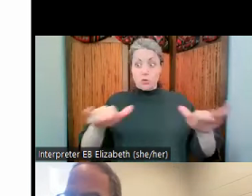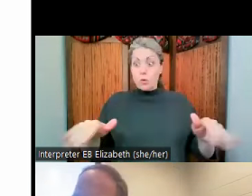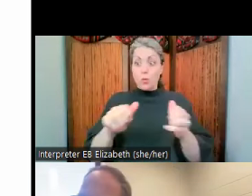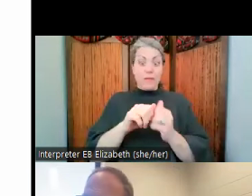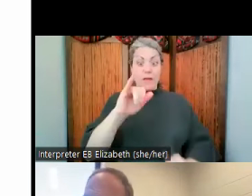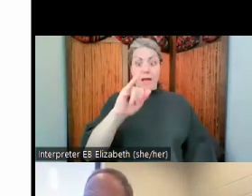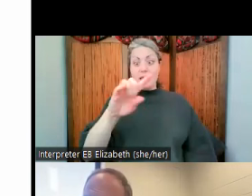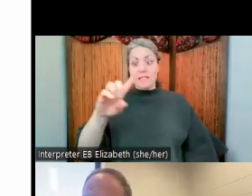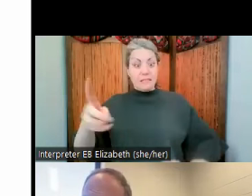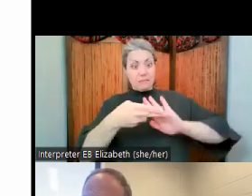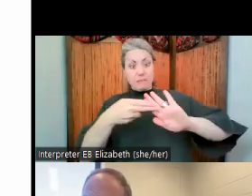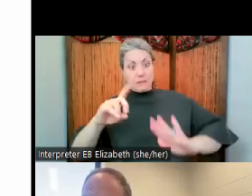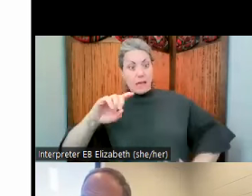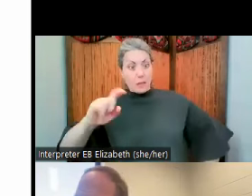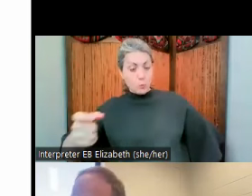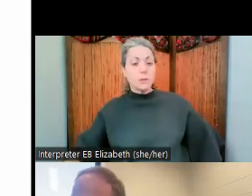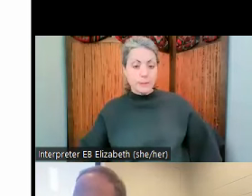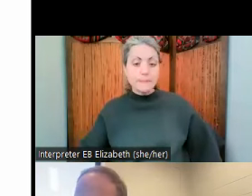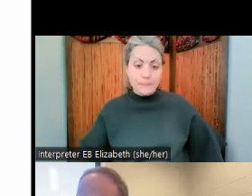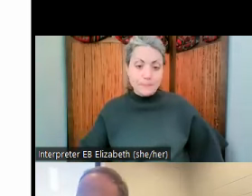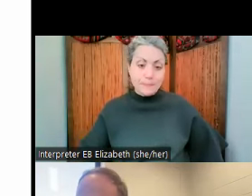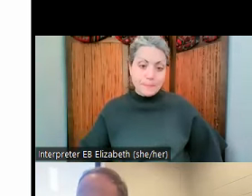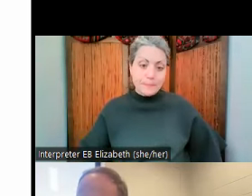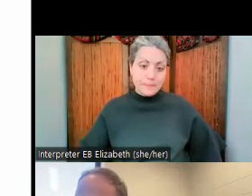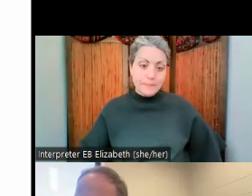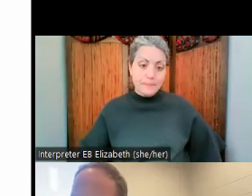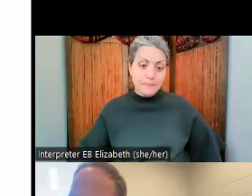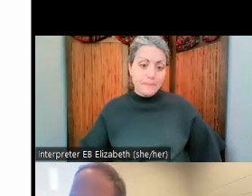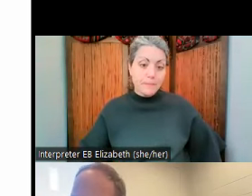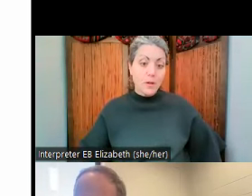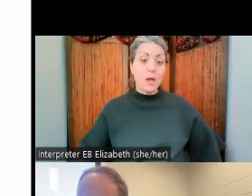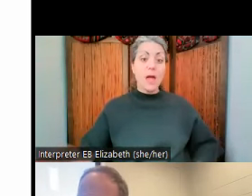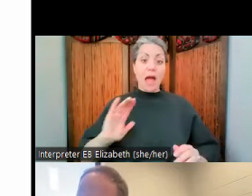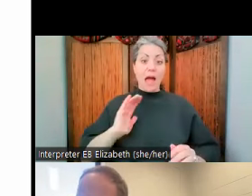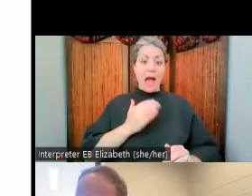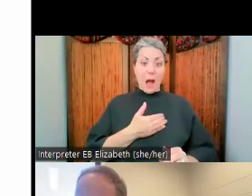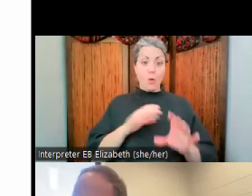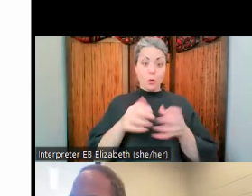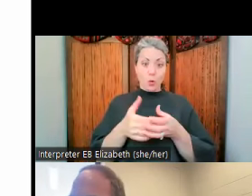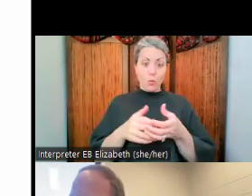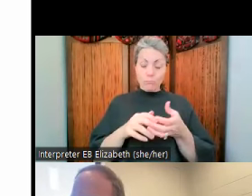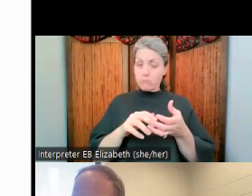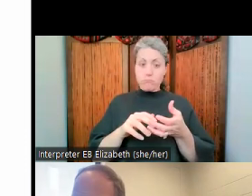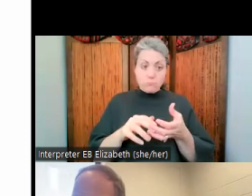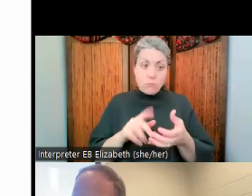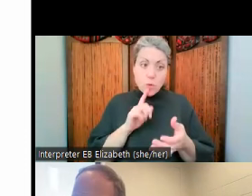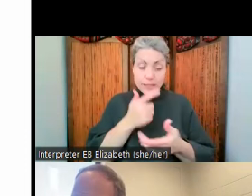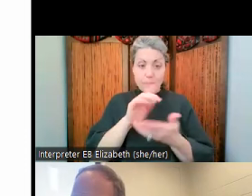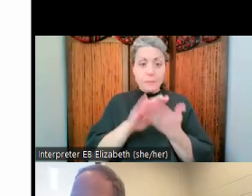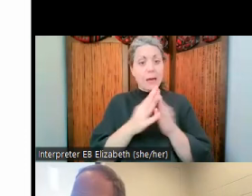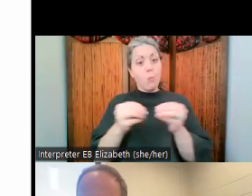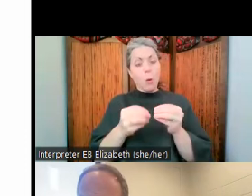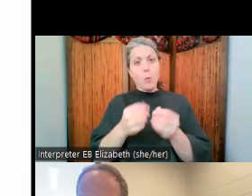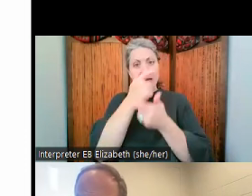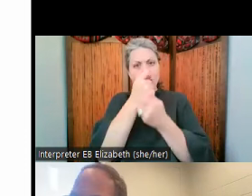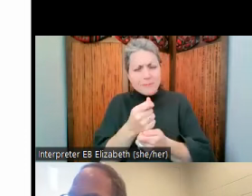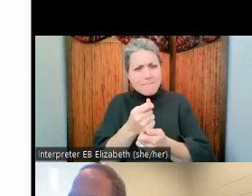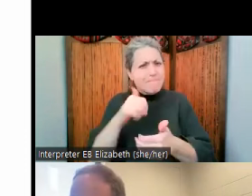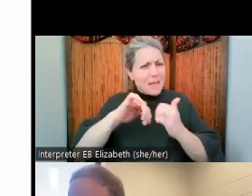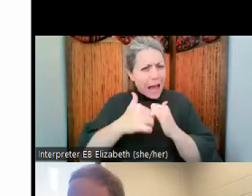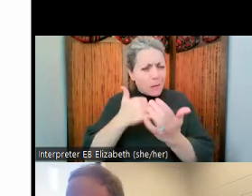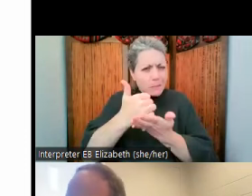interested in this in our clinical group, simply for the practical standpoint that this is seems to be